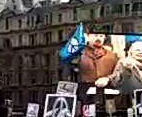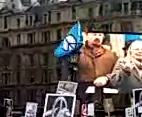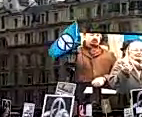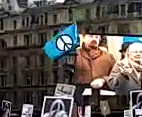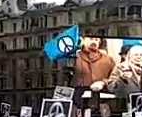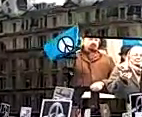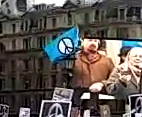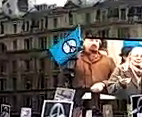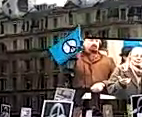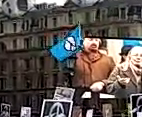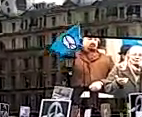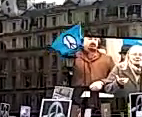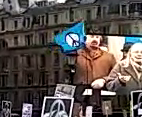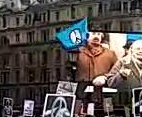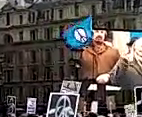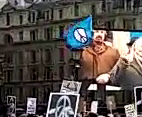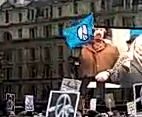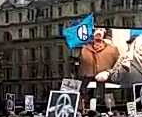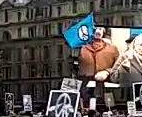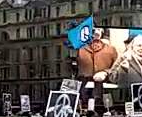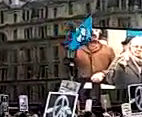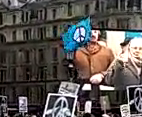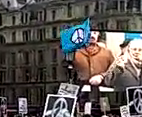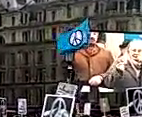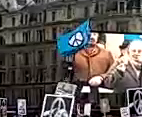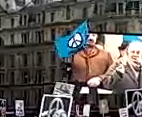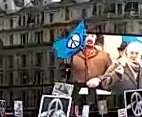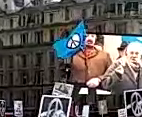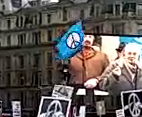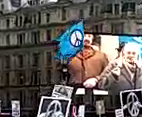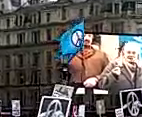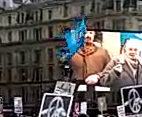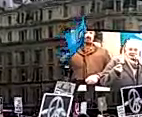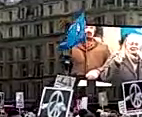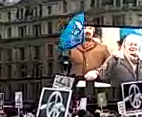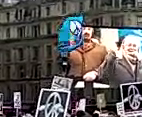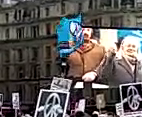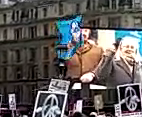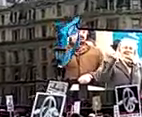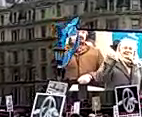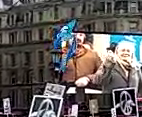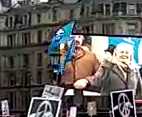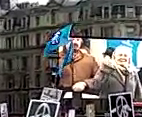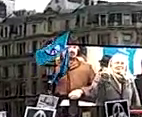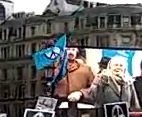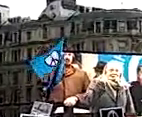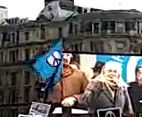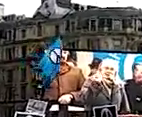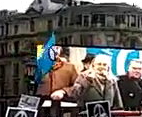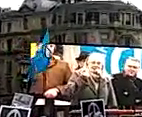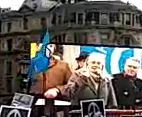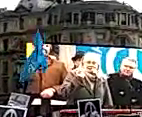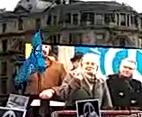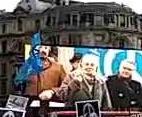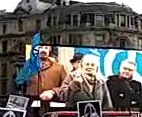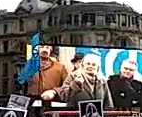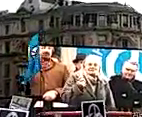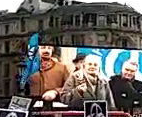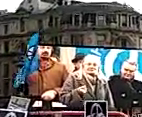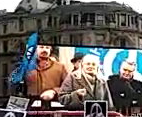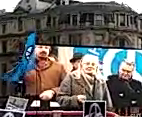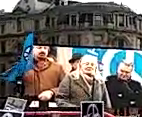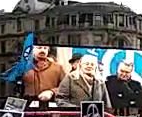it took 1 year for what they call the Ottawa process to get the anti-landmine treaty,